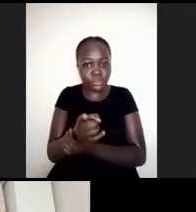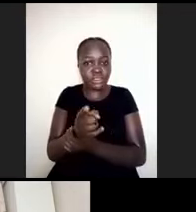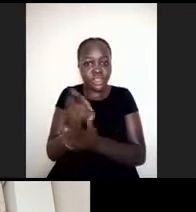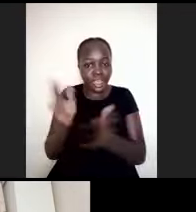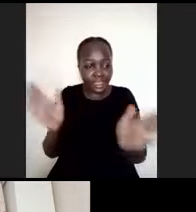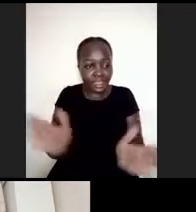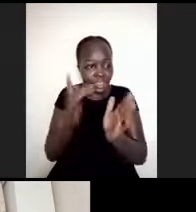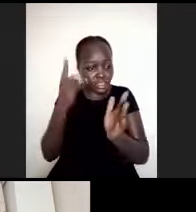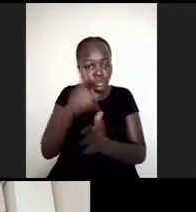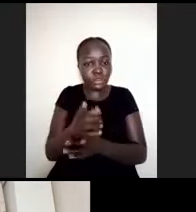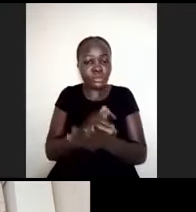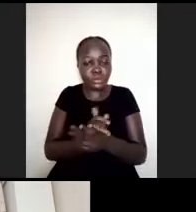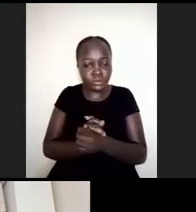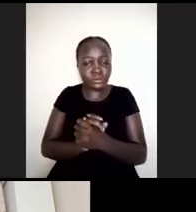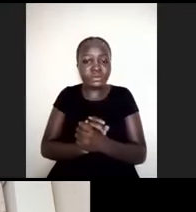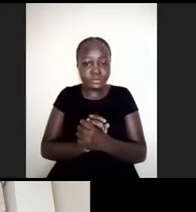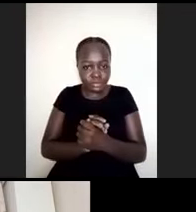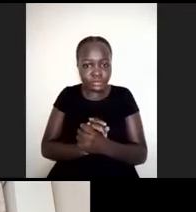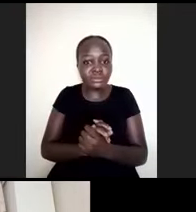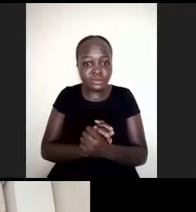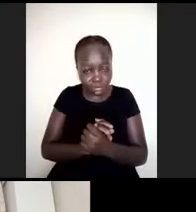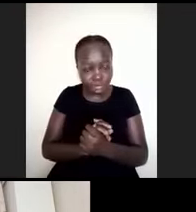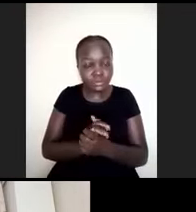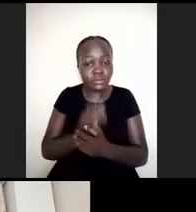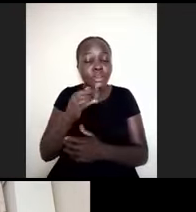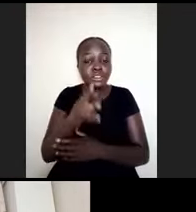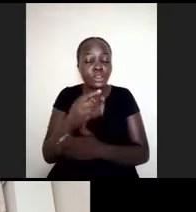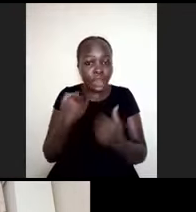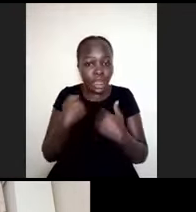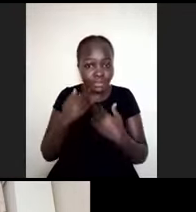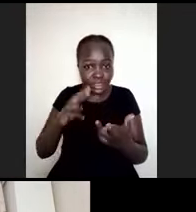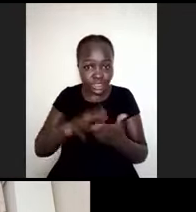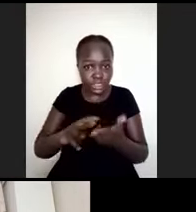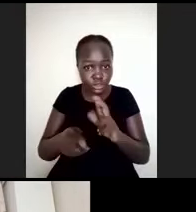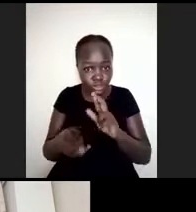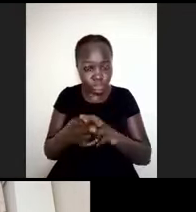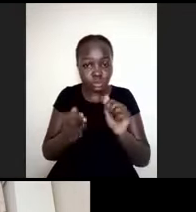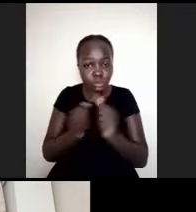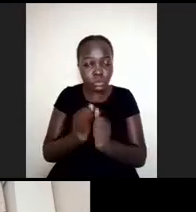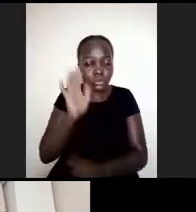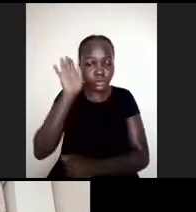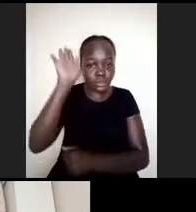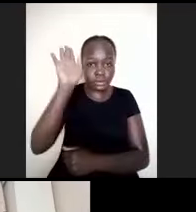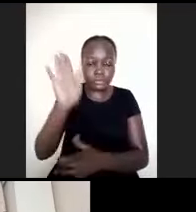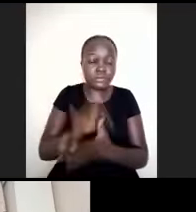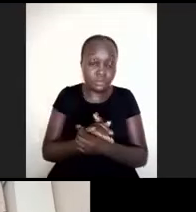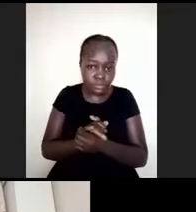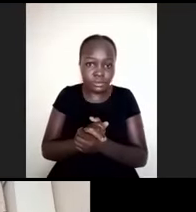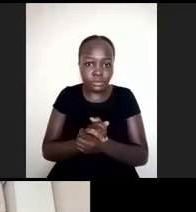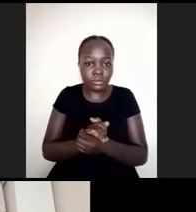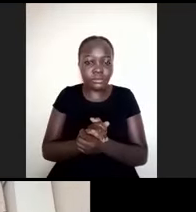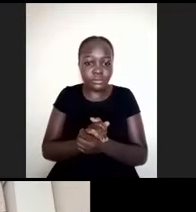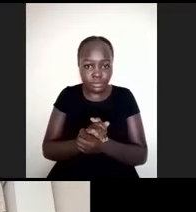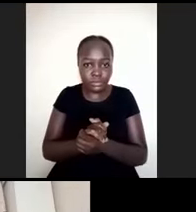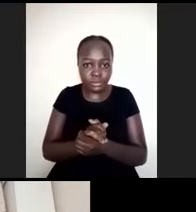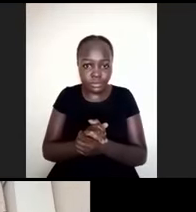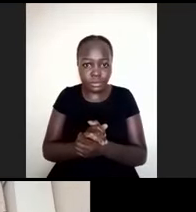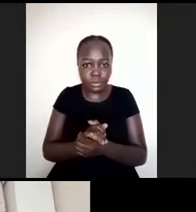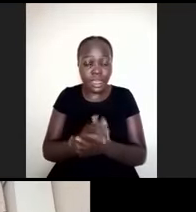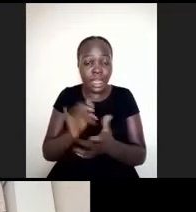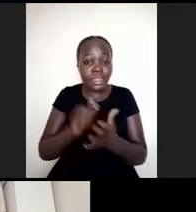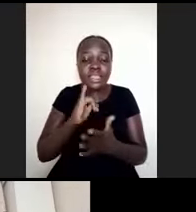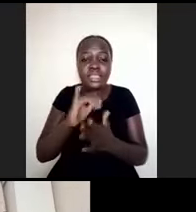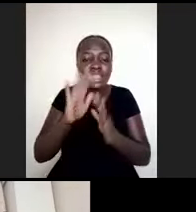you. And he wants you to have a relationship with him. That is the most meaningful relationship